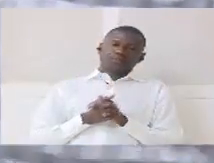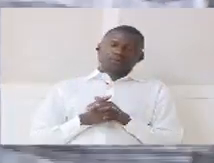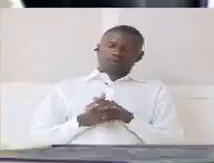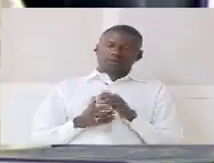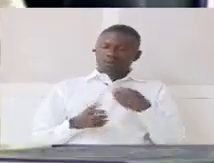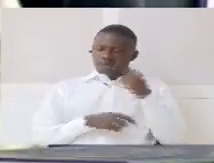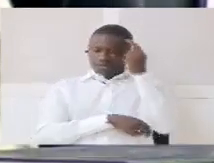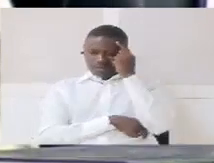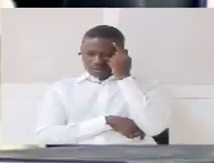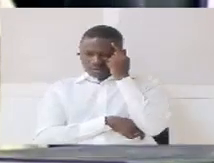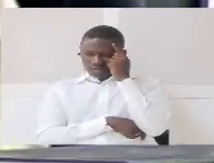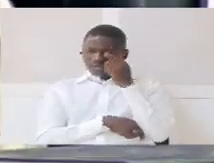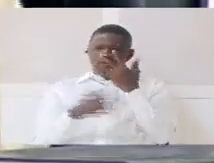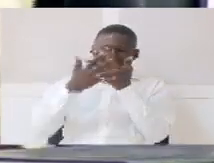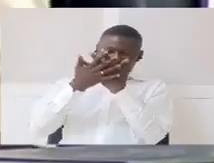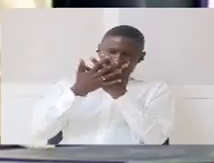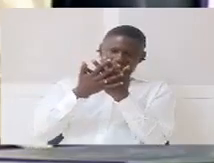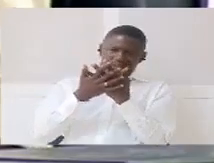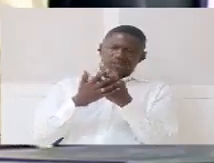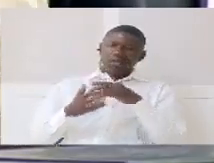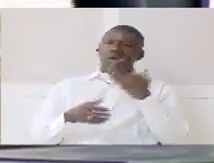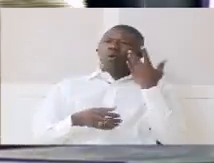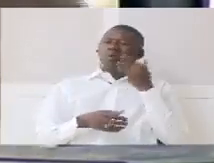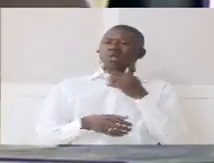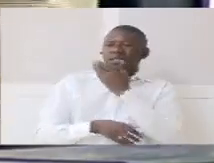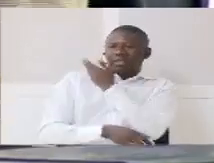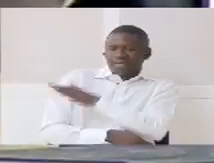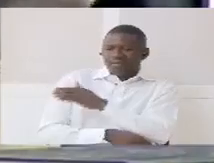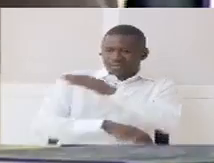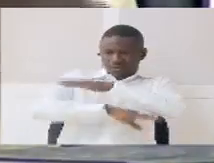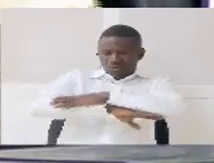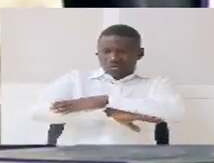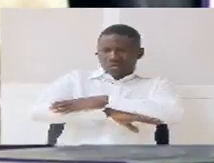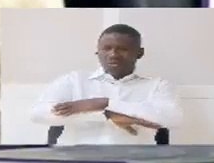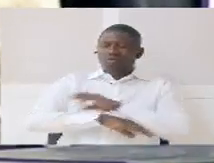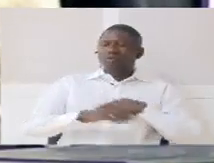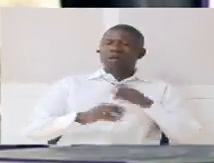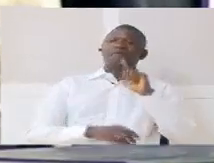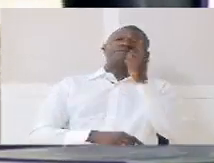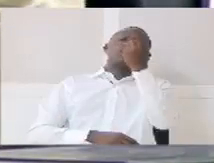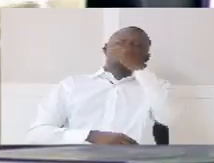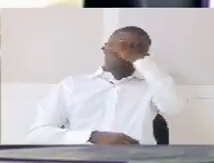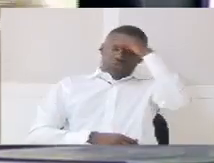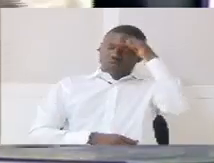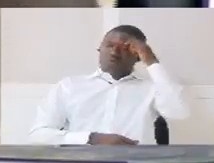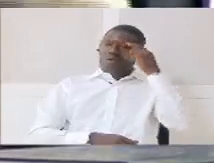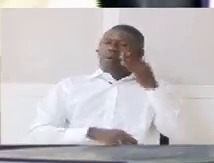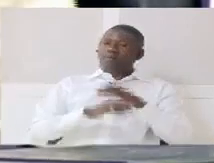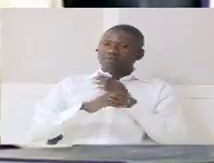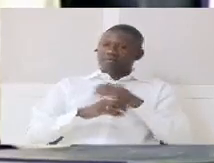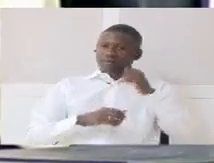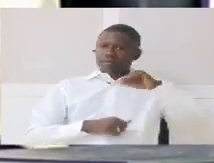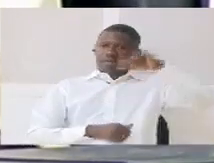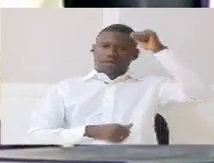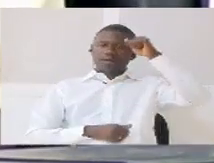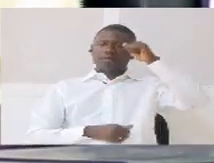I see to it that prisons. Bring a school blah. Since I left school. That was the first job I had before experience. I